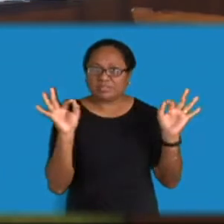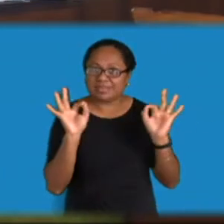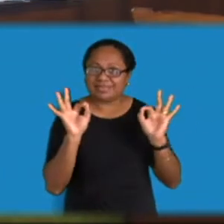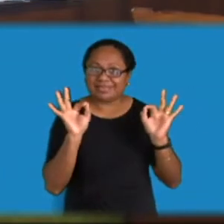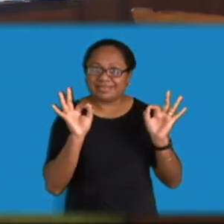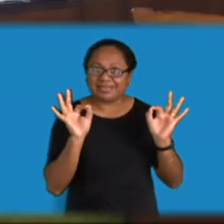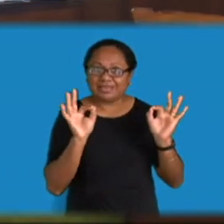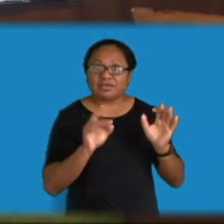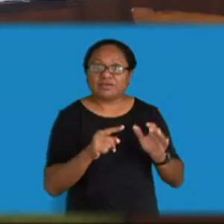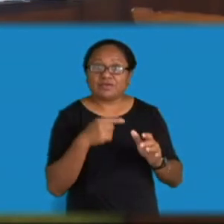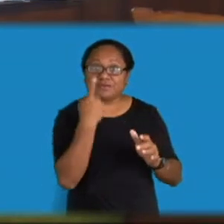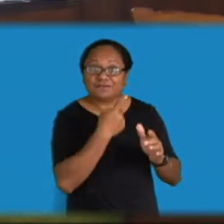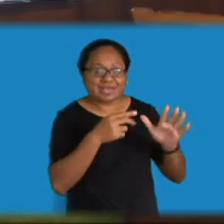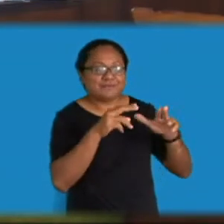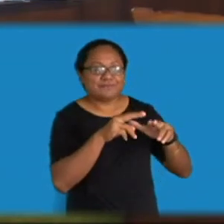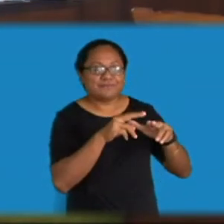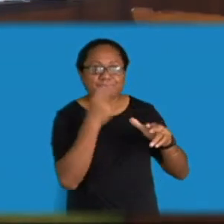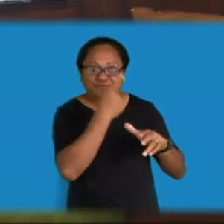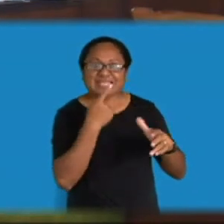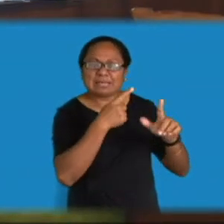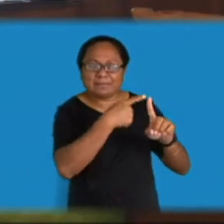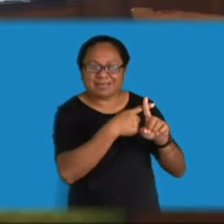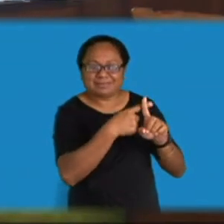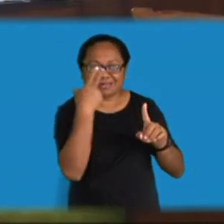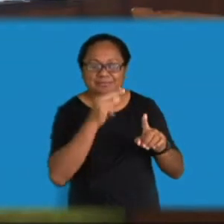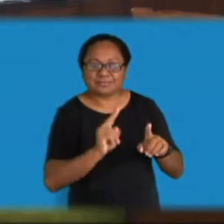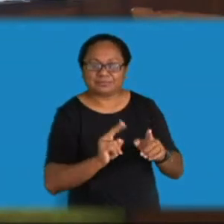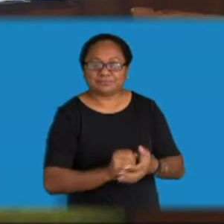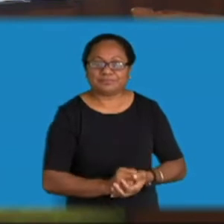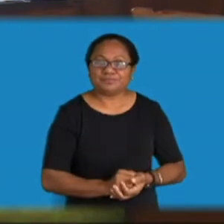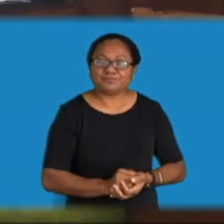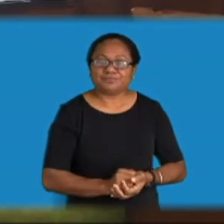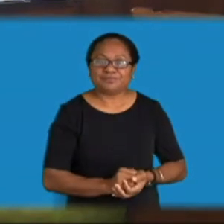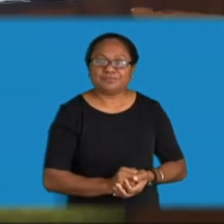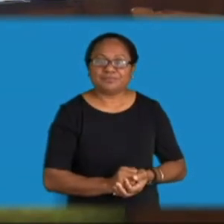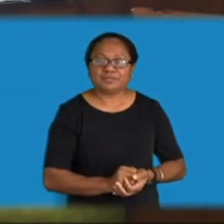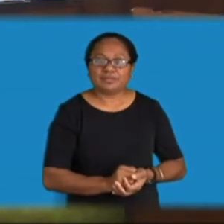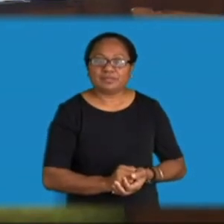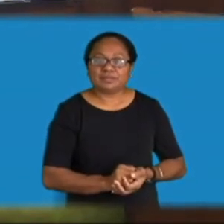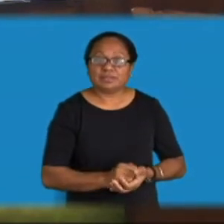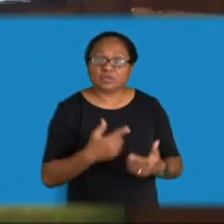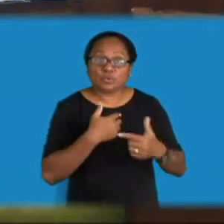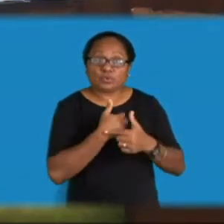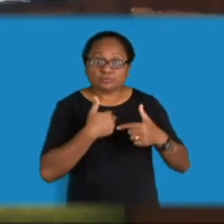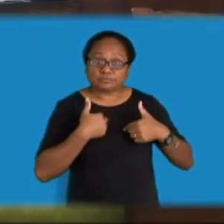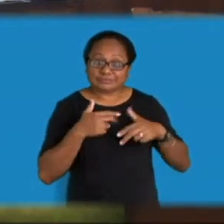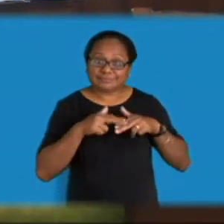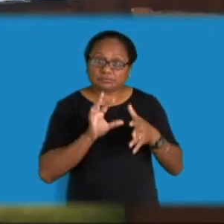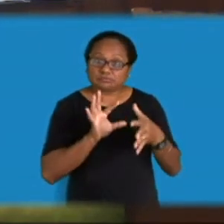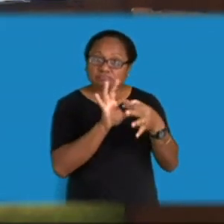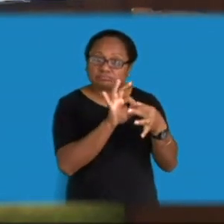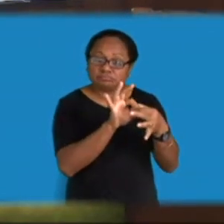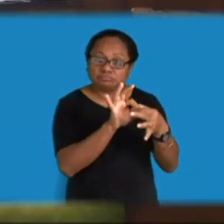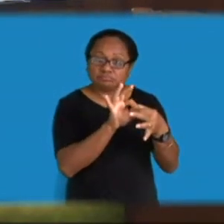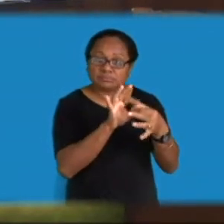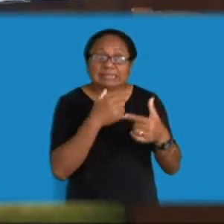PACER Plus negotiations since we came to the table. To the contrary, Madam Speaker, our engagement and our